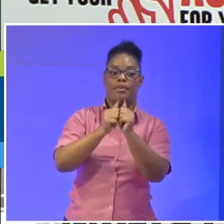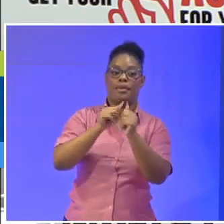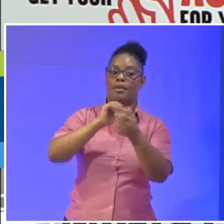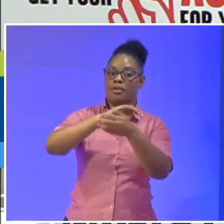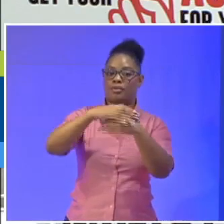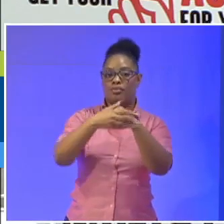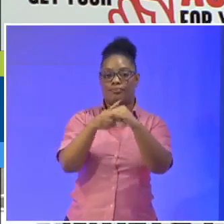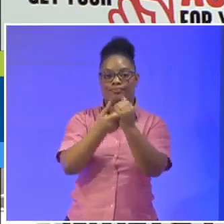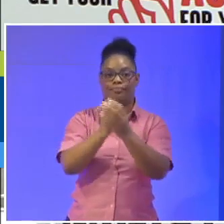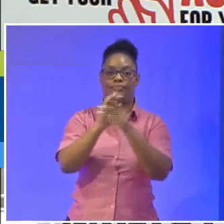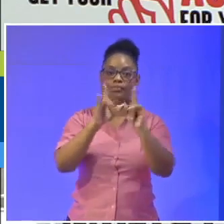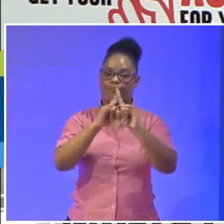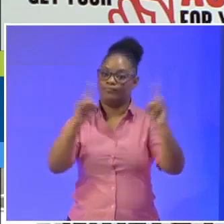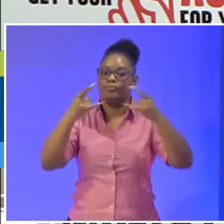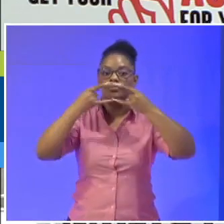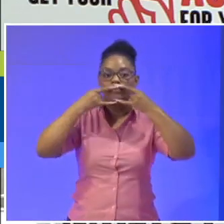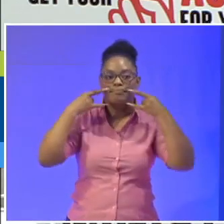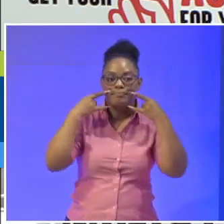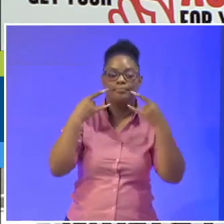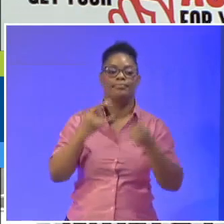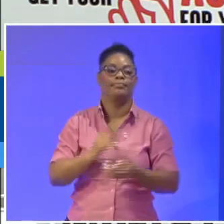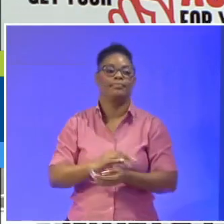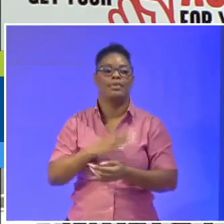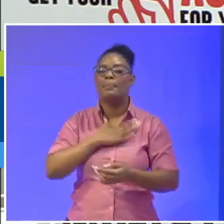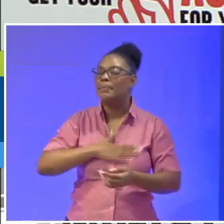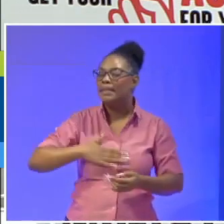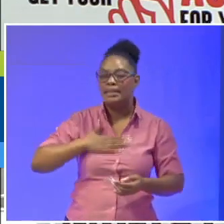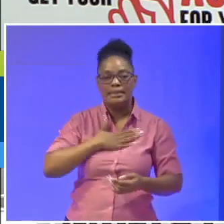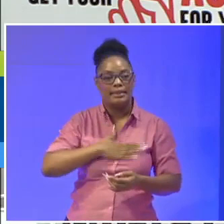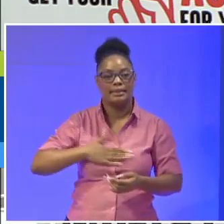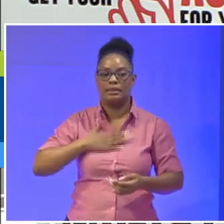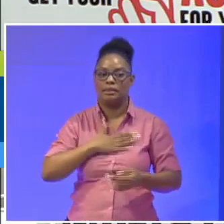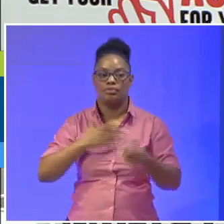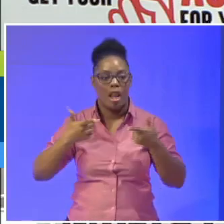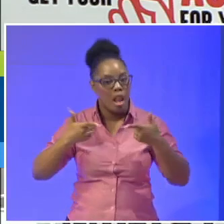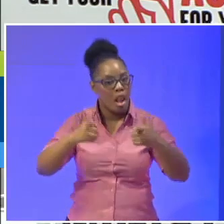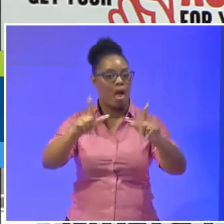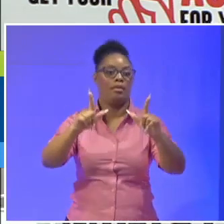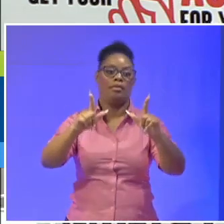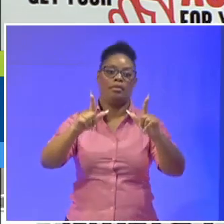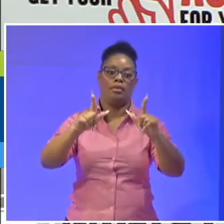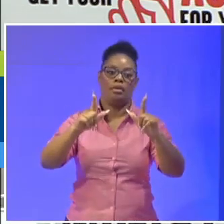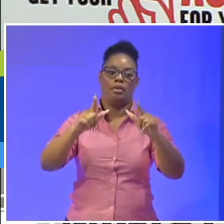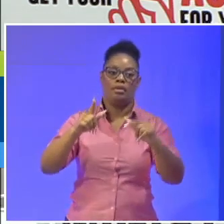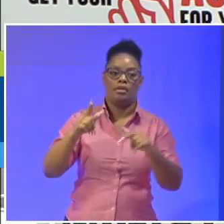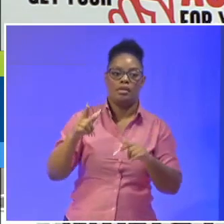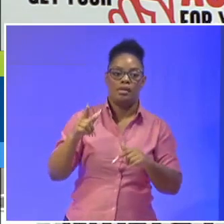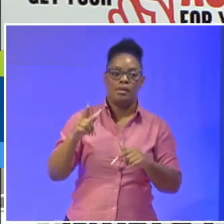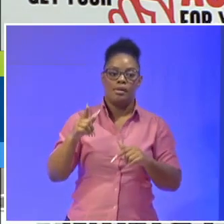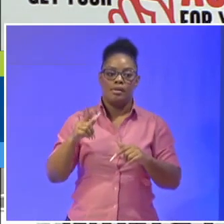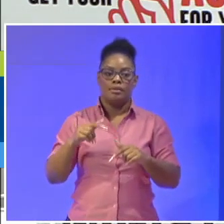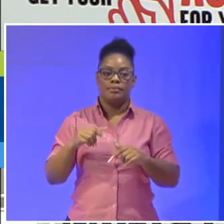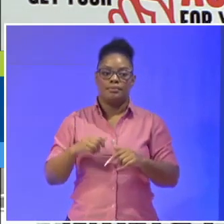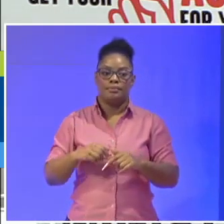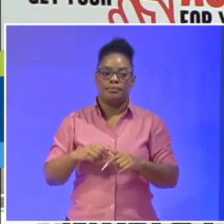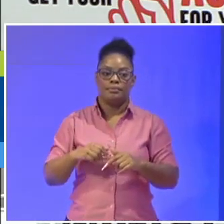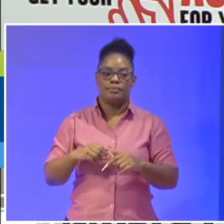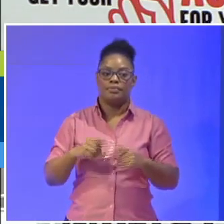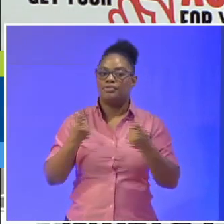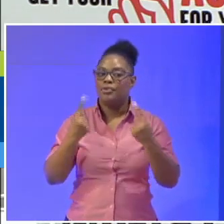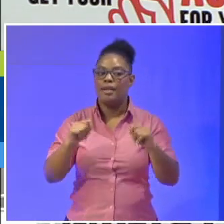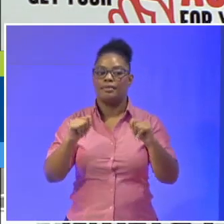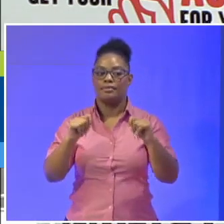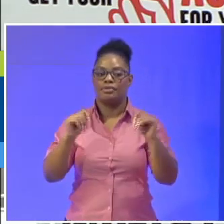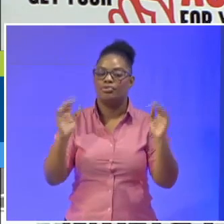as far as humanly possible, let's that other 52% of the